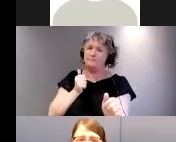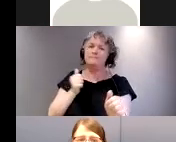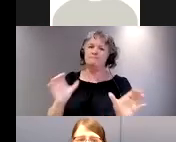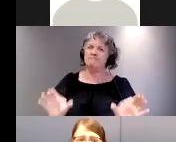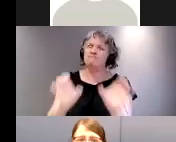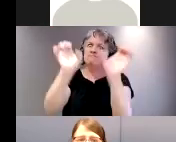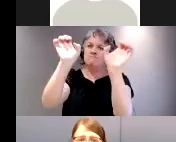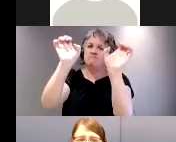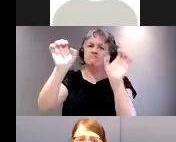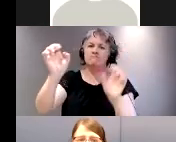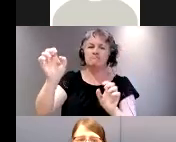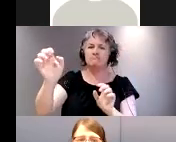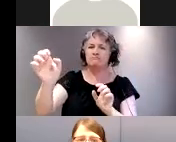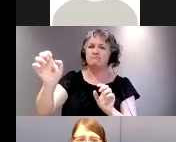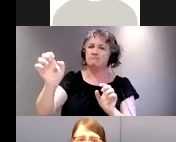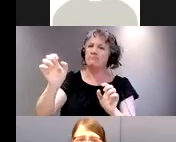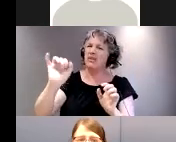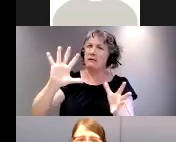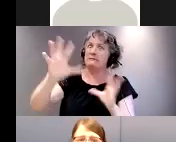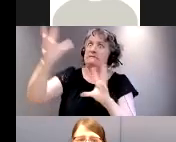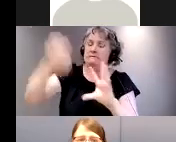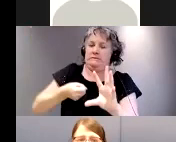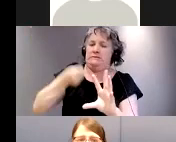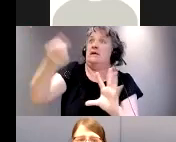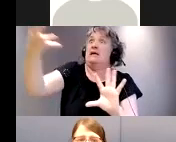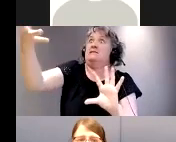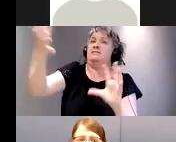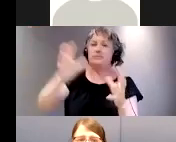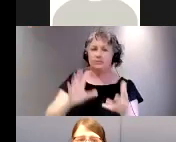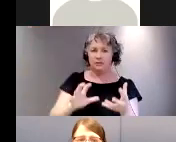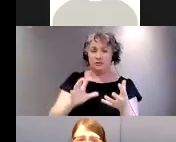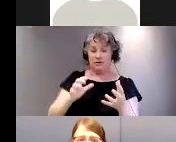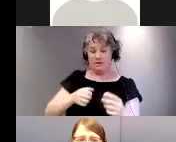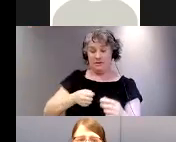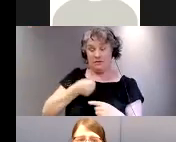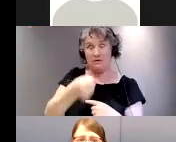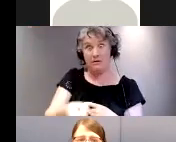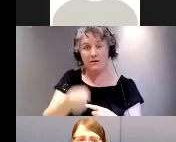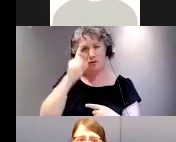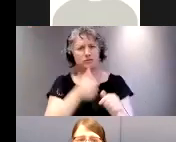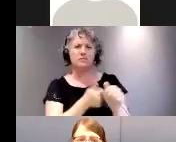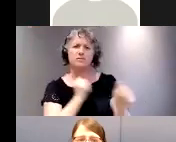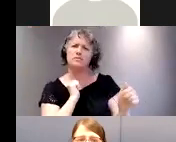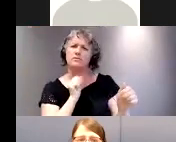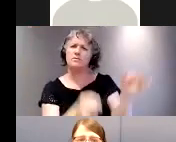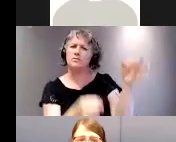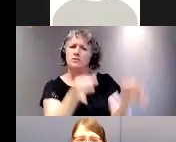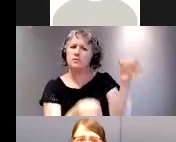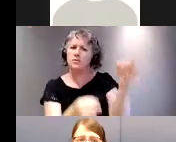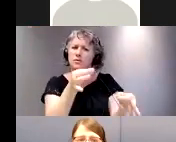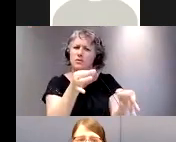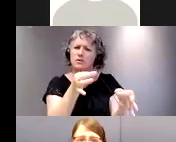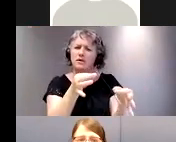mode. And it's a solution to keep them out of courts. It's a solution to keep families,